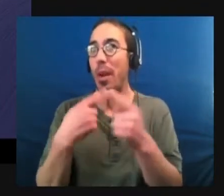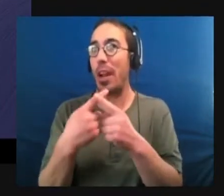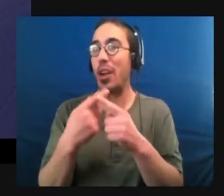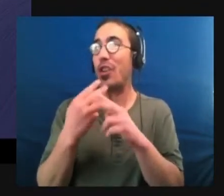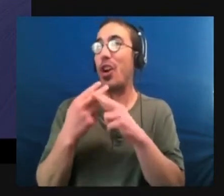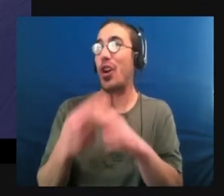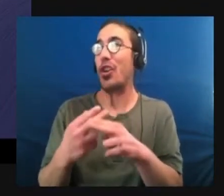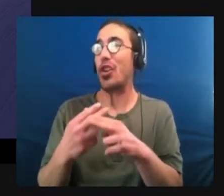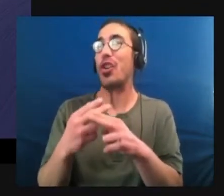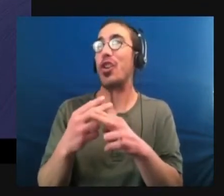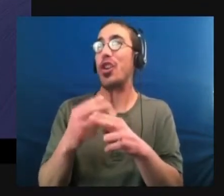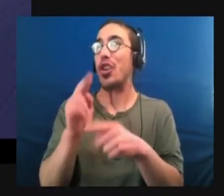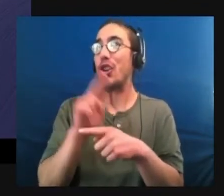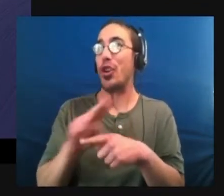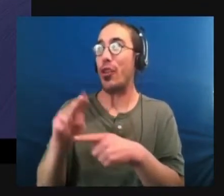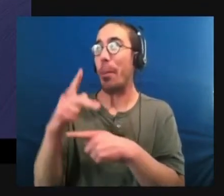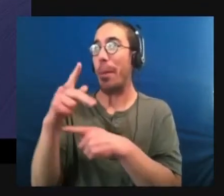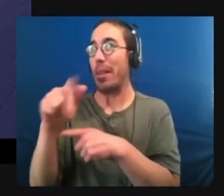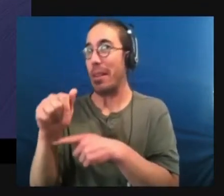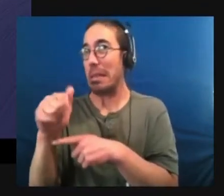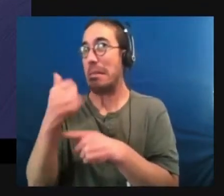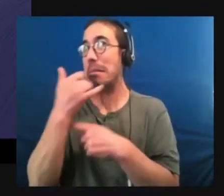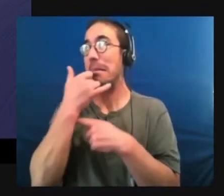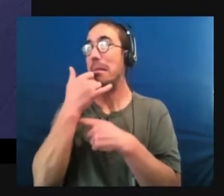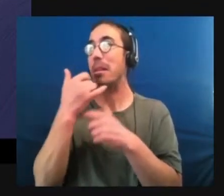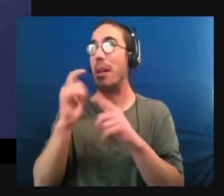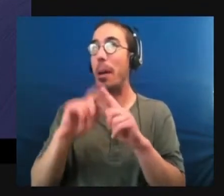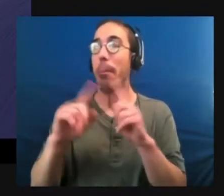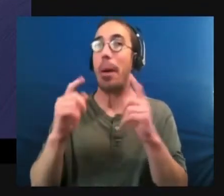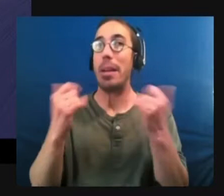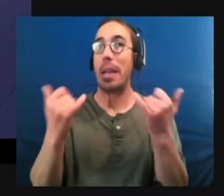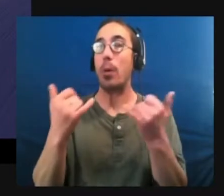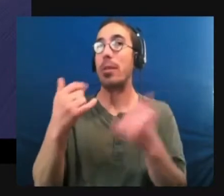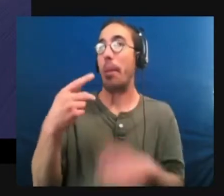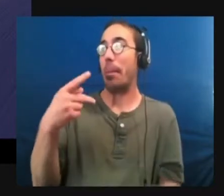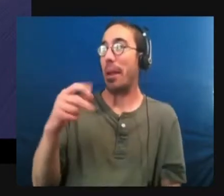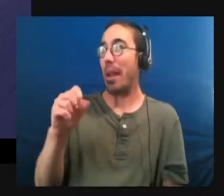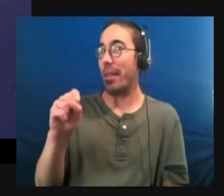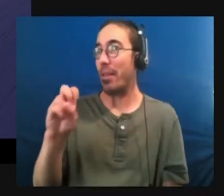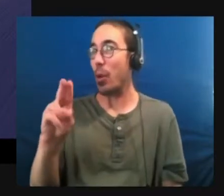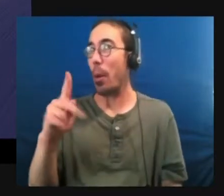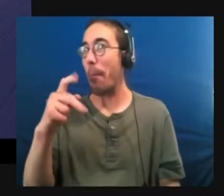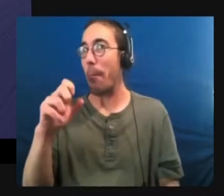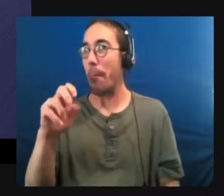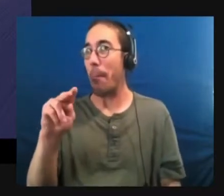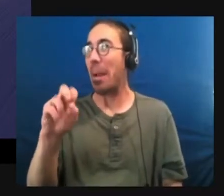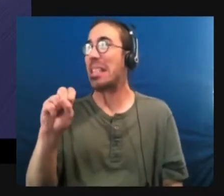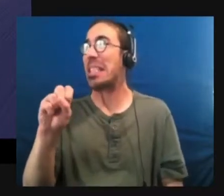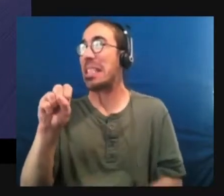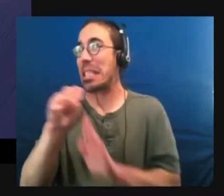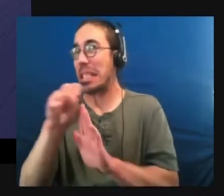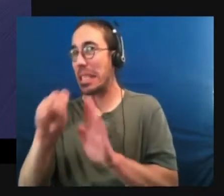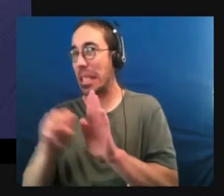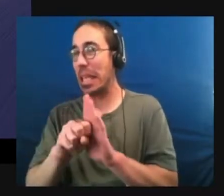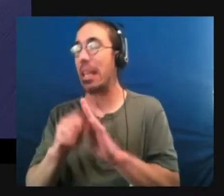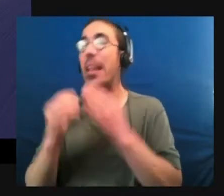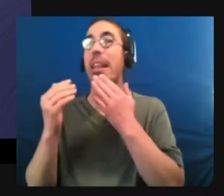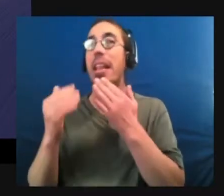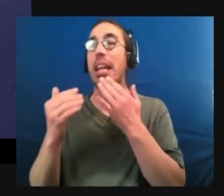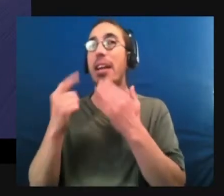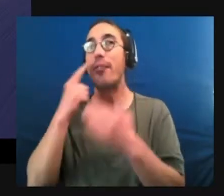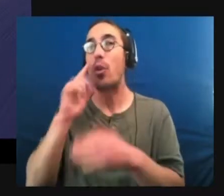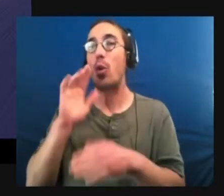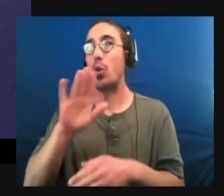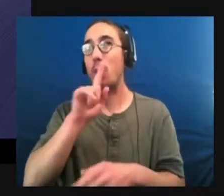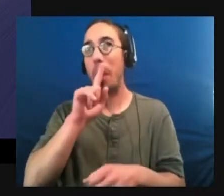Pennsylvania many times. And now that I know it's Penn State, I really do appreciate you and your commitment